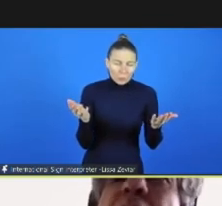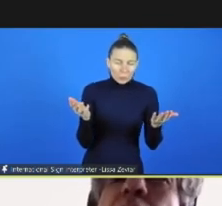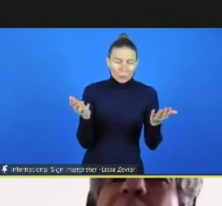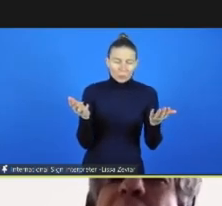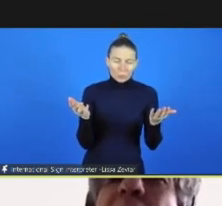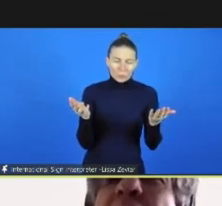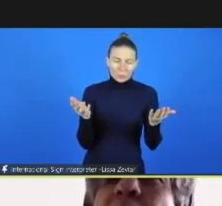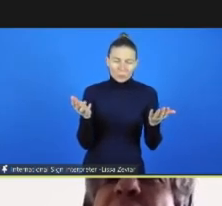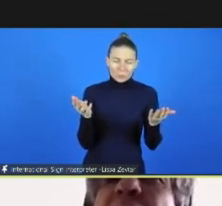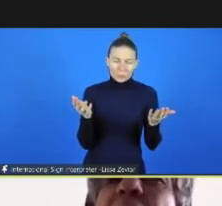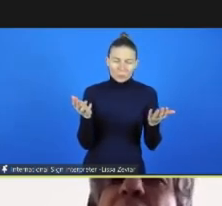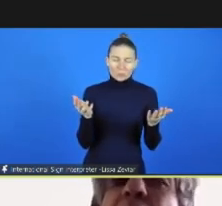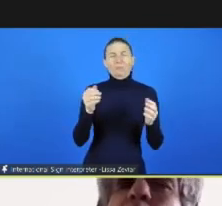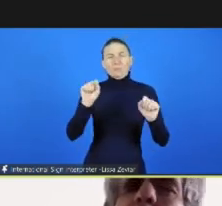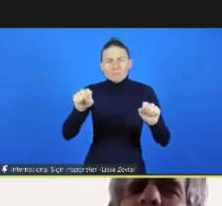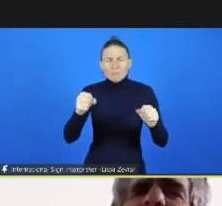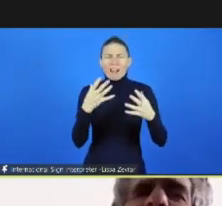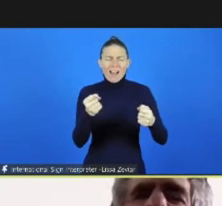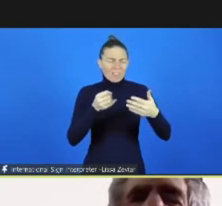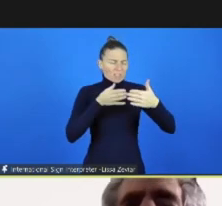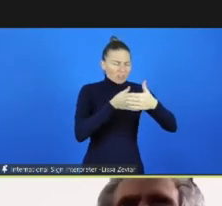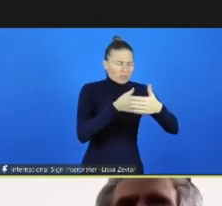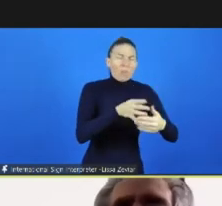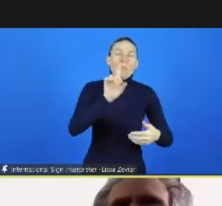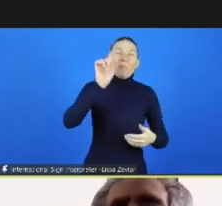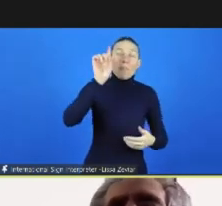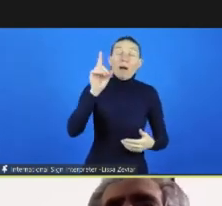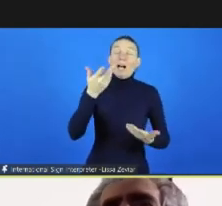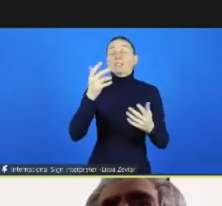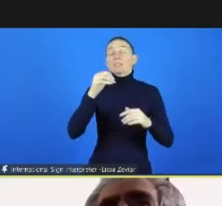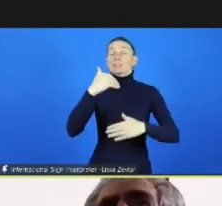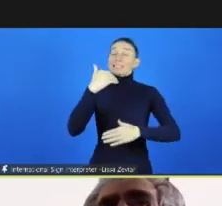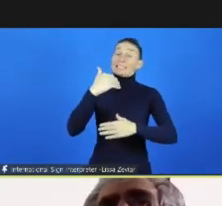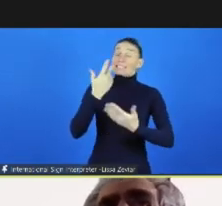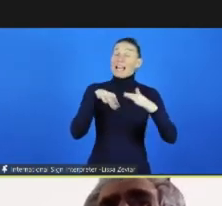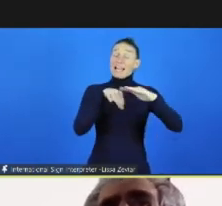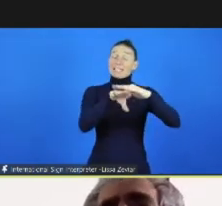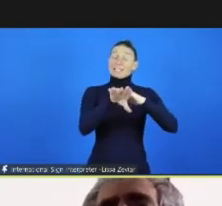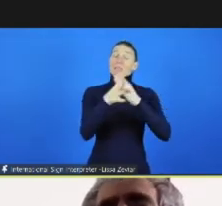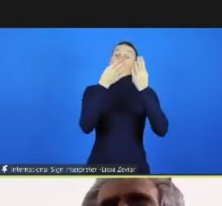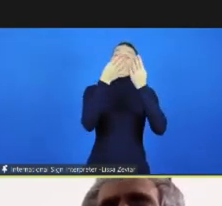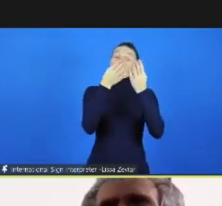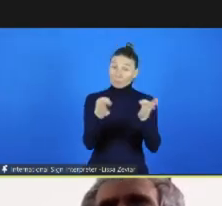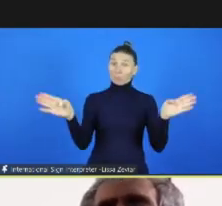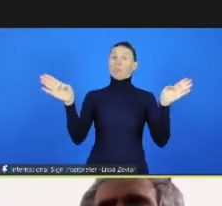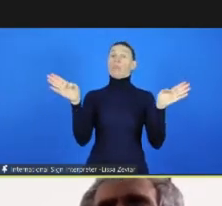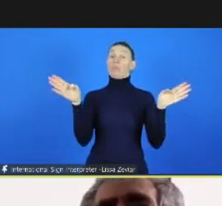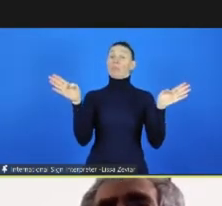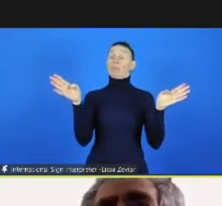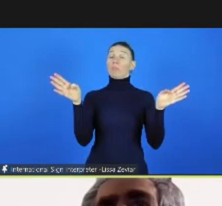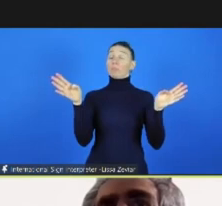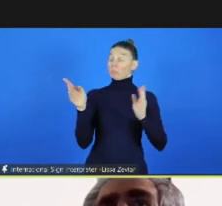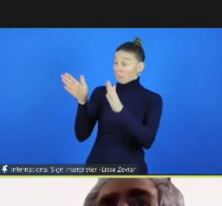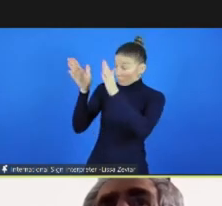We talk about accessibility in the broader sense. That means making a product fit for whatever the user